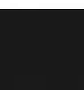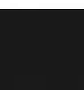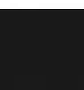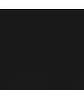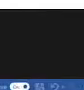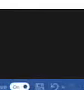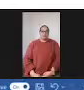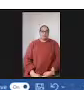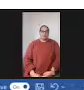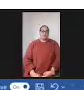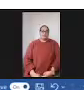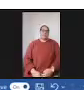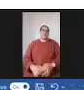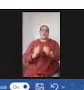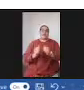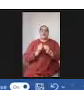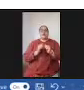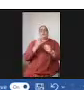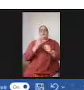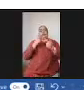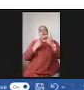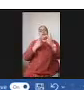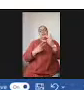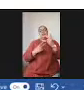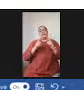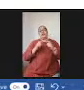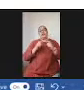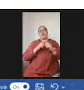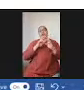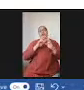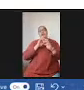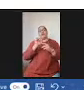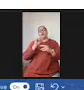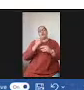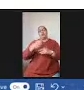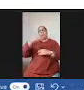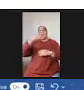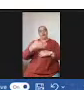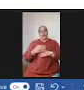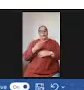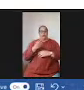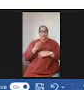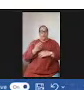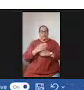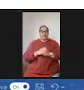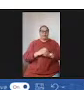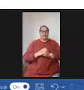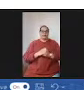Colleagues, if you can please have a look at the committee report on the screen